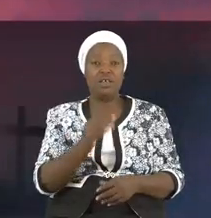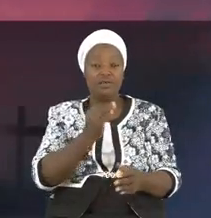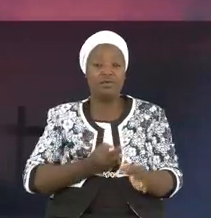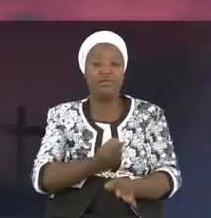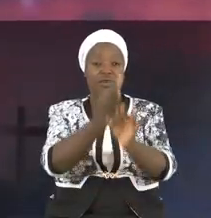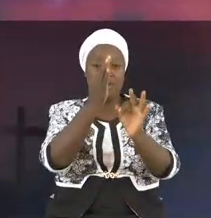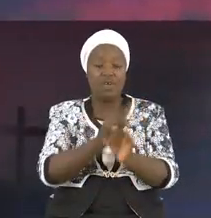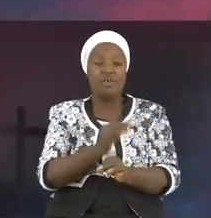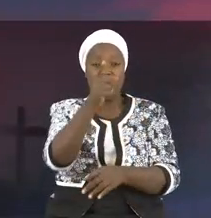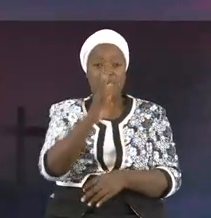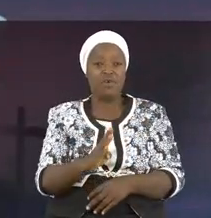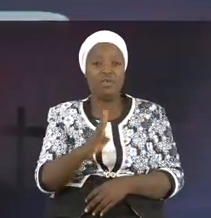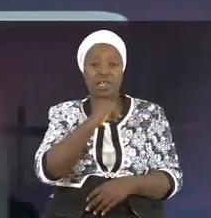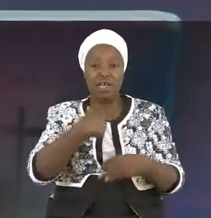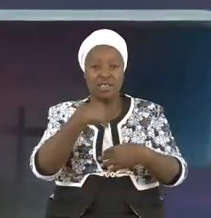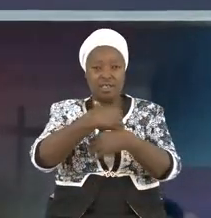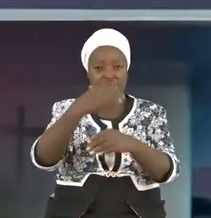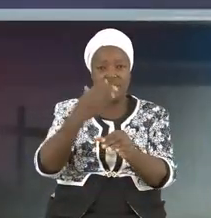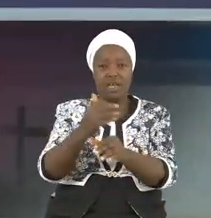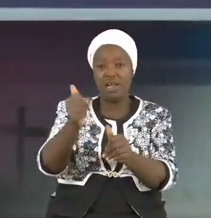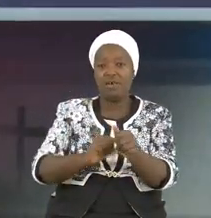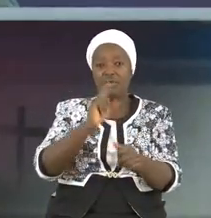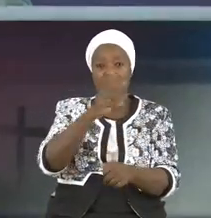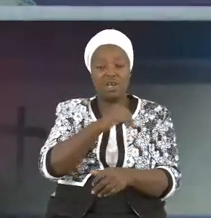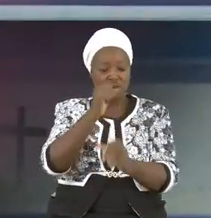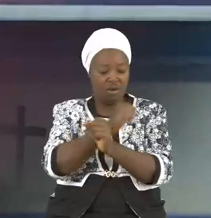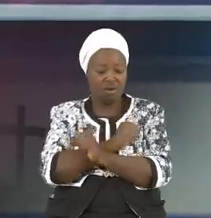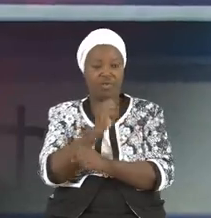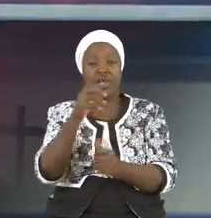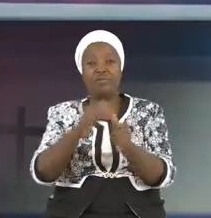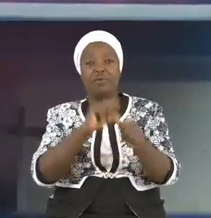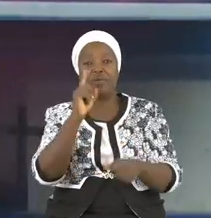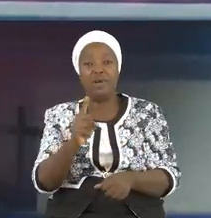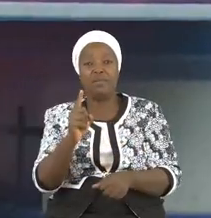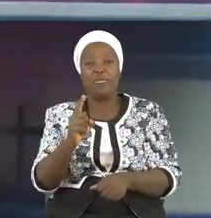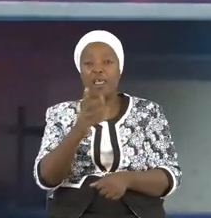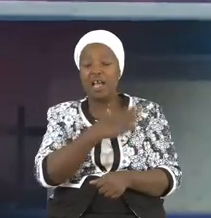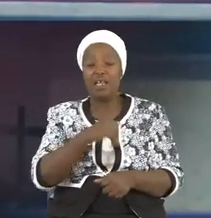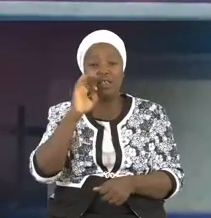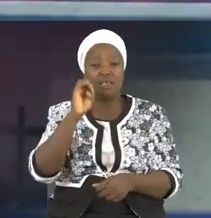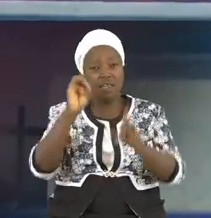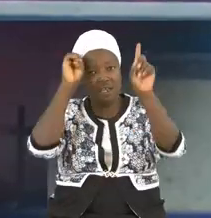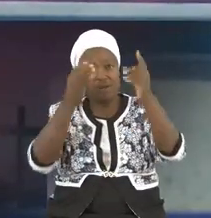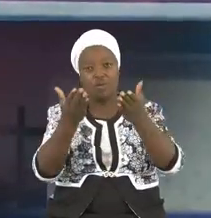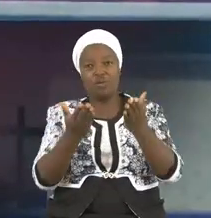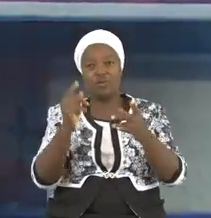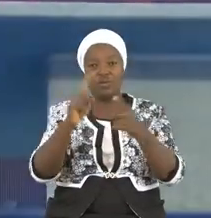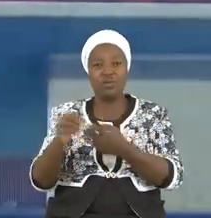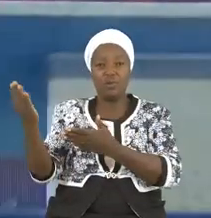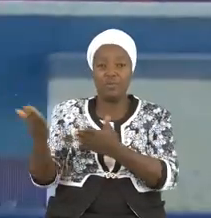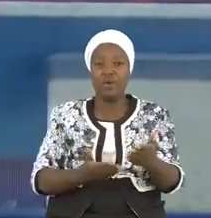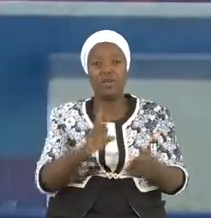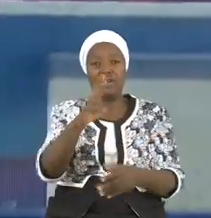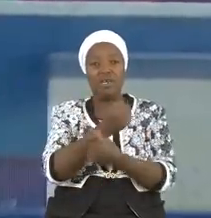created everyone. He loves everyone. And he wants to bring redemption to